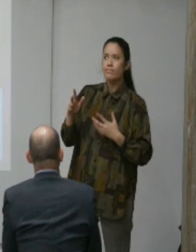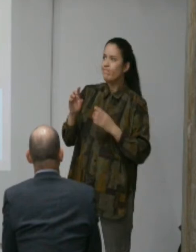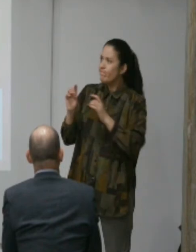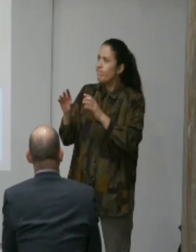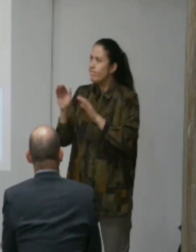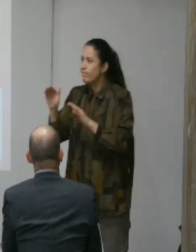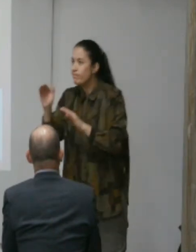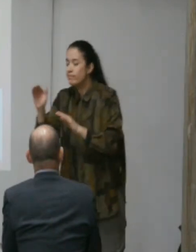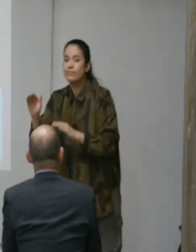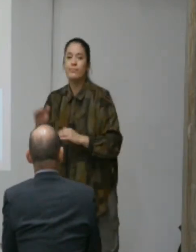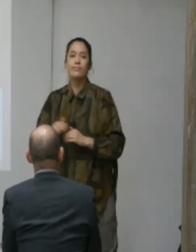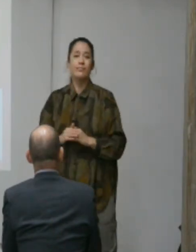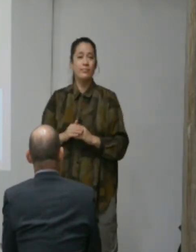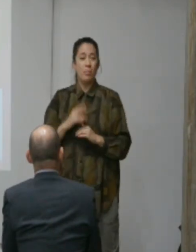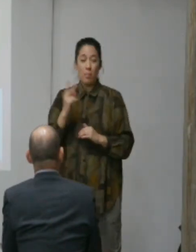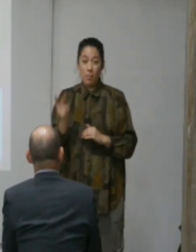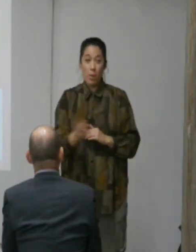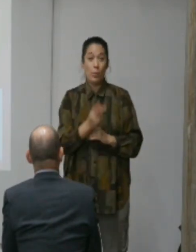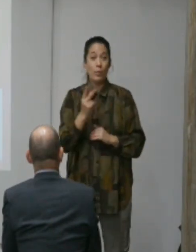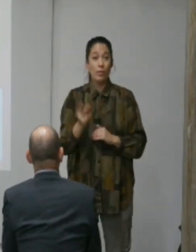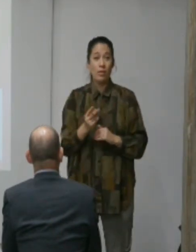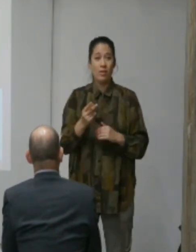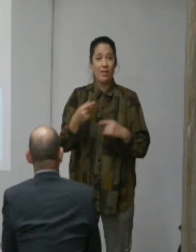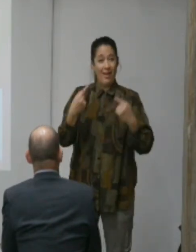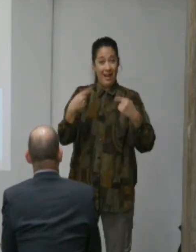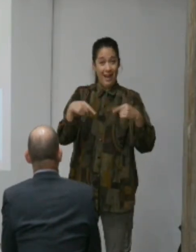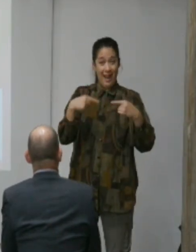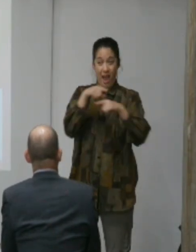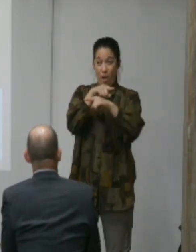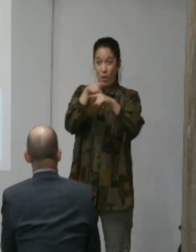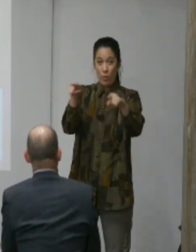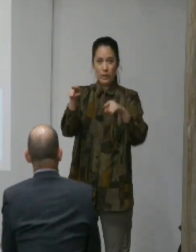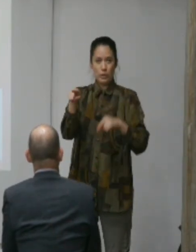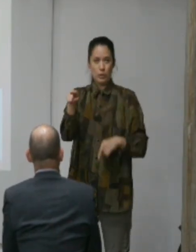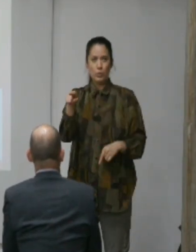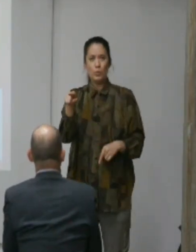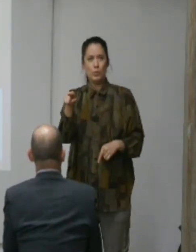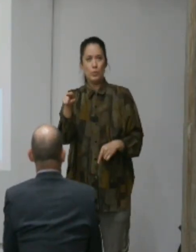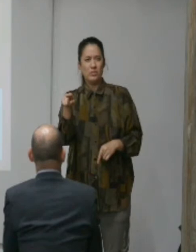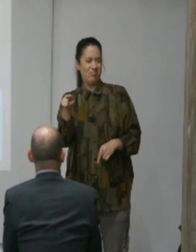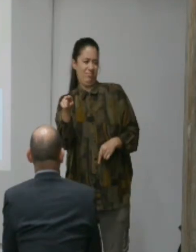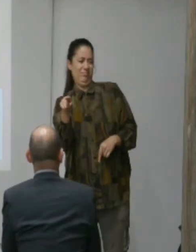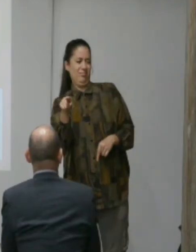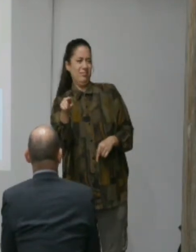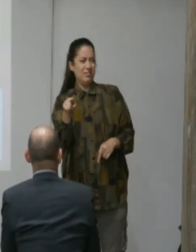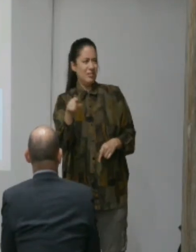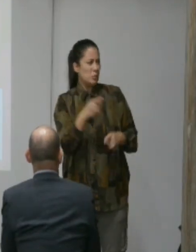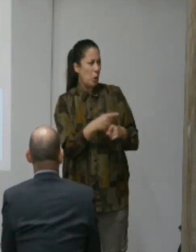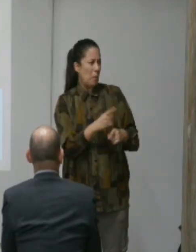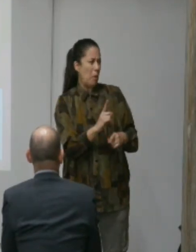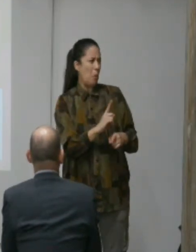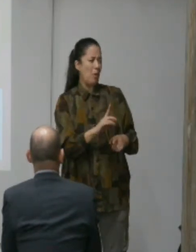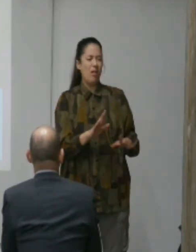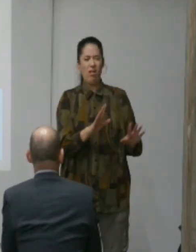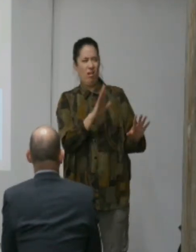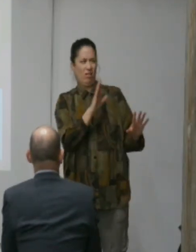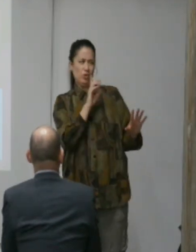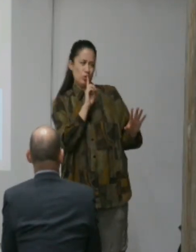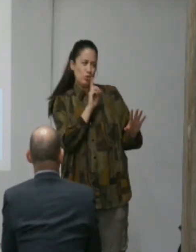don't allow people to just say, like, oh, you're whinging, you keep going on about the same thing or whatever.